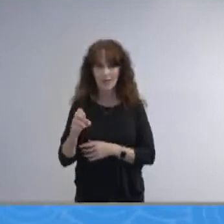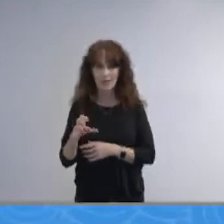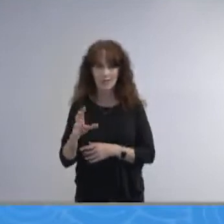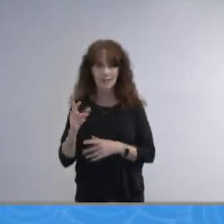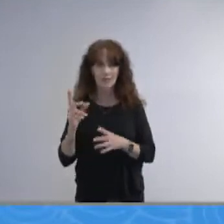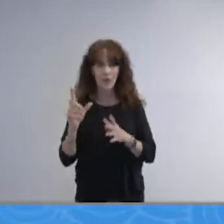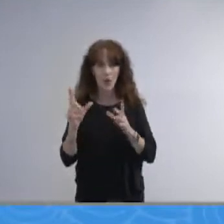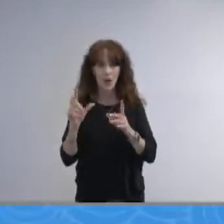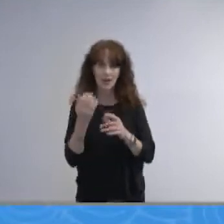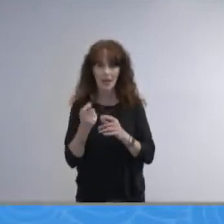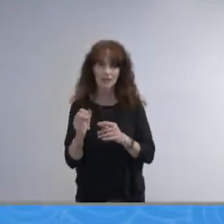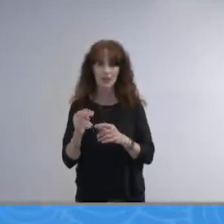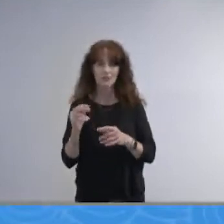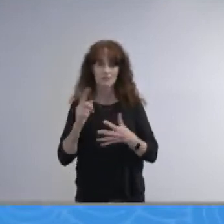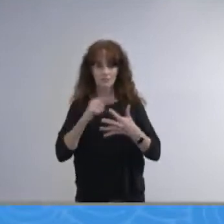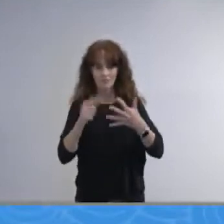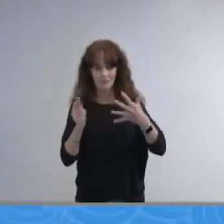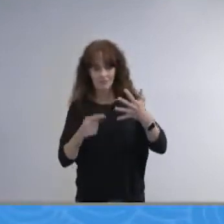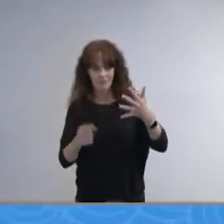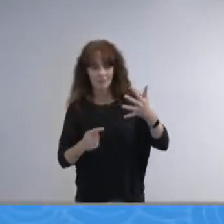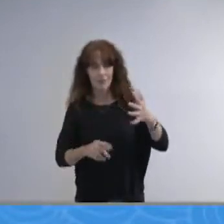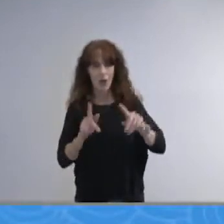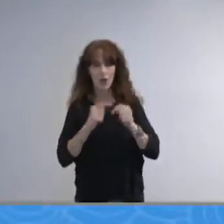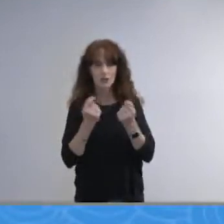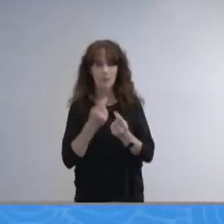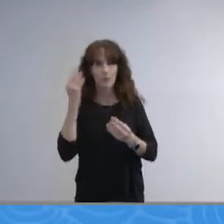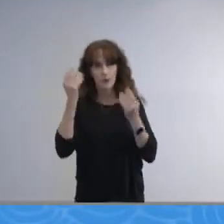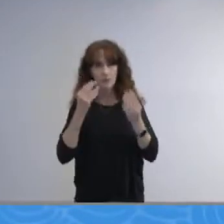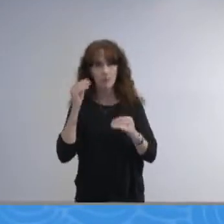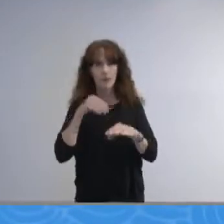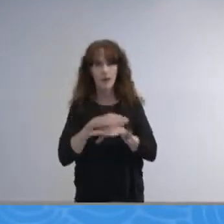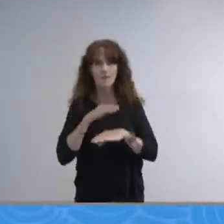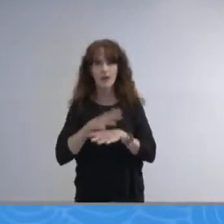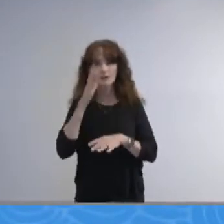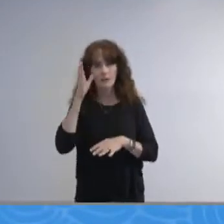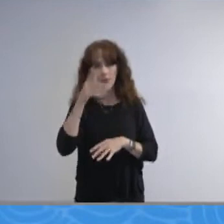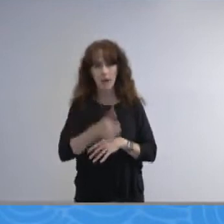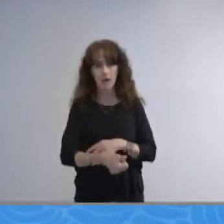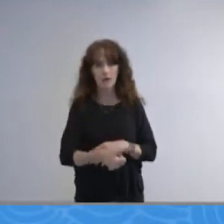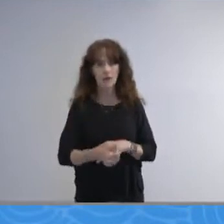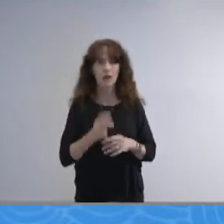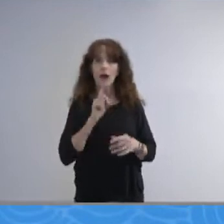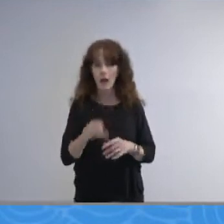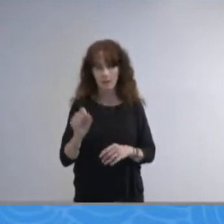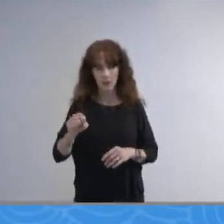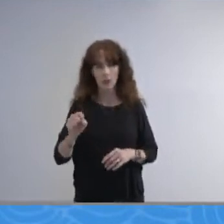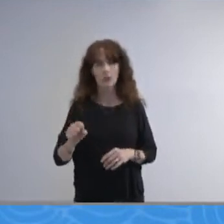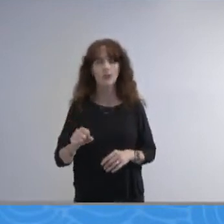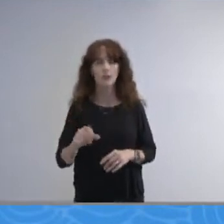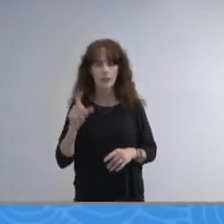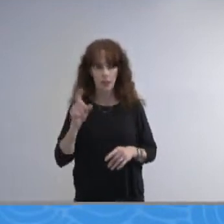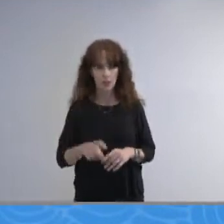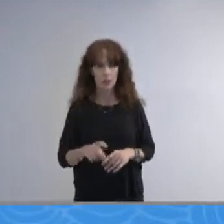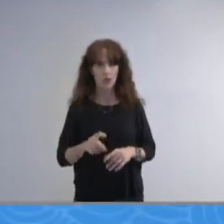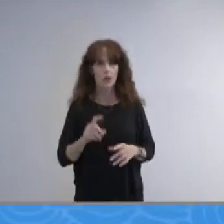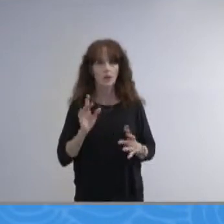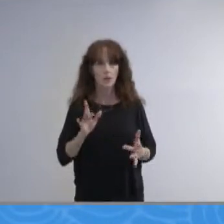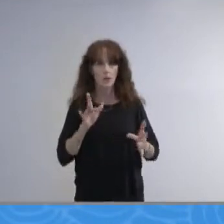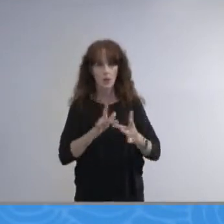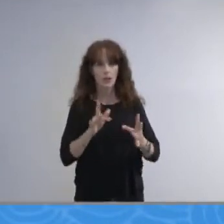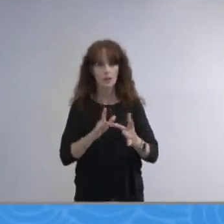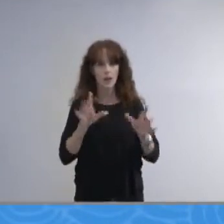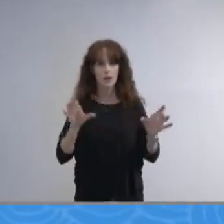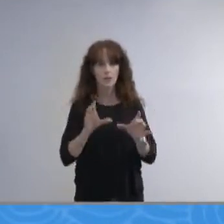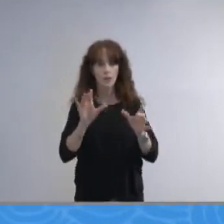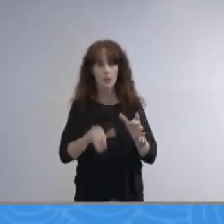things that our team will consider and advise the parent on. So absolutely, they should reach out, and we can